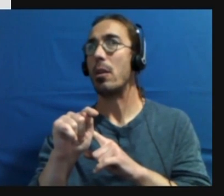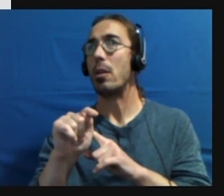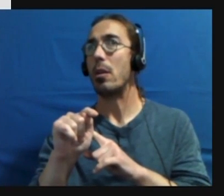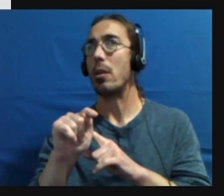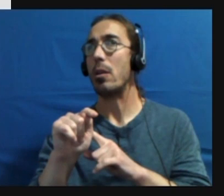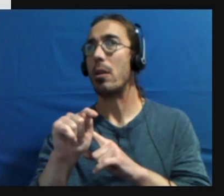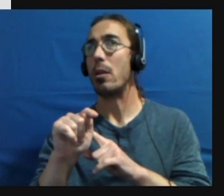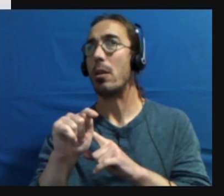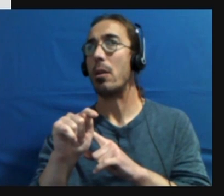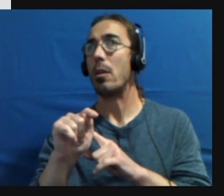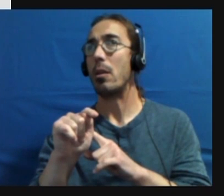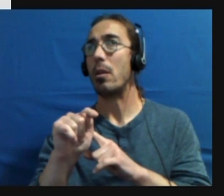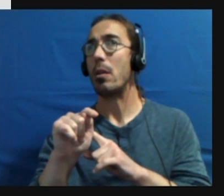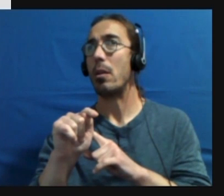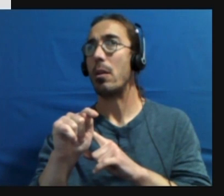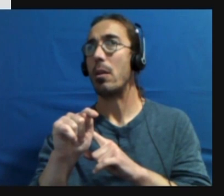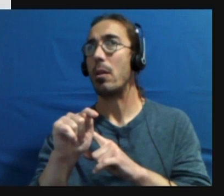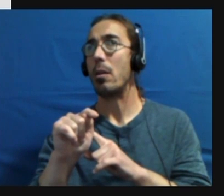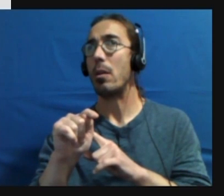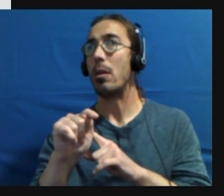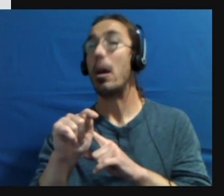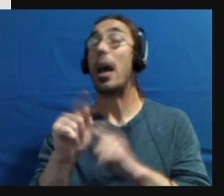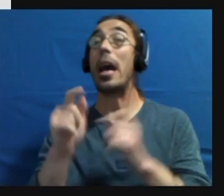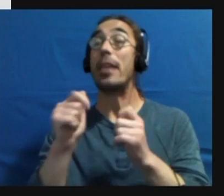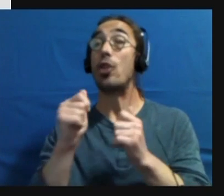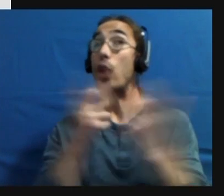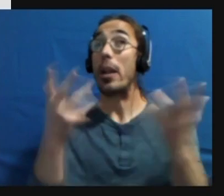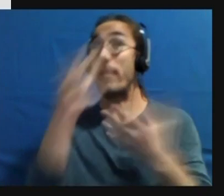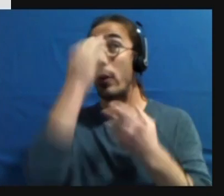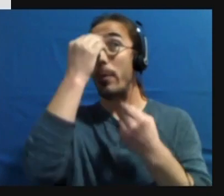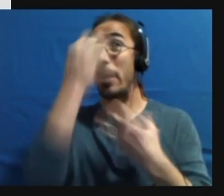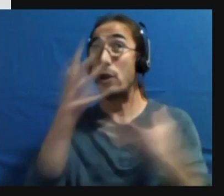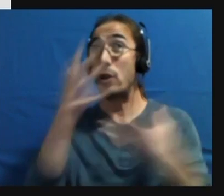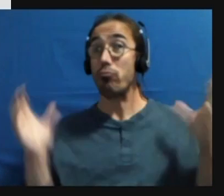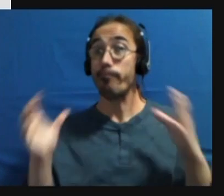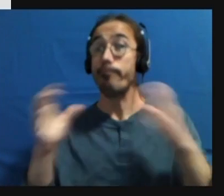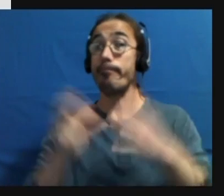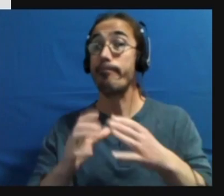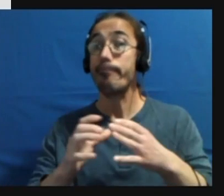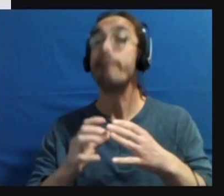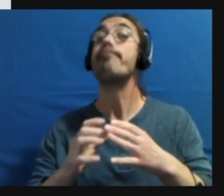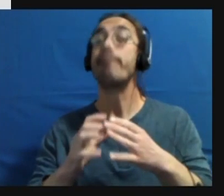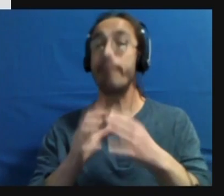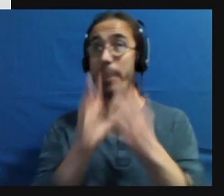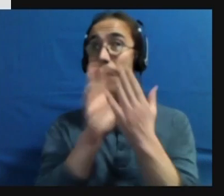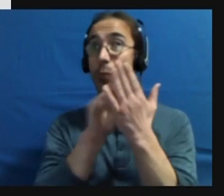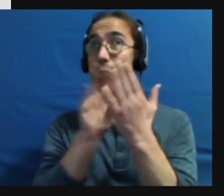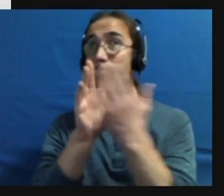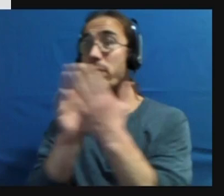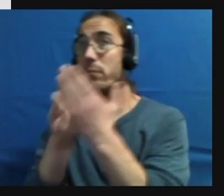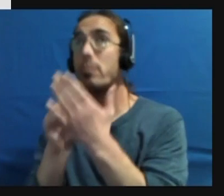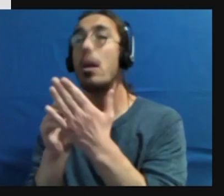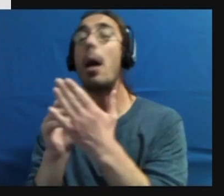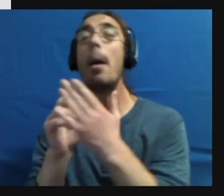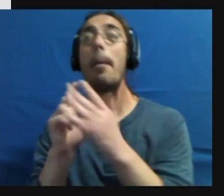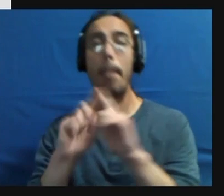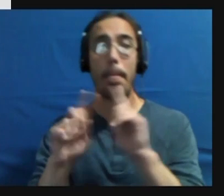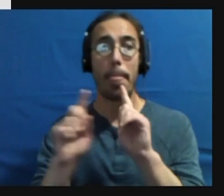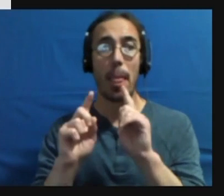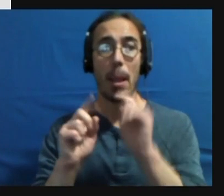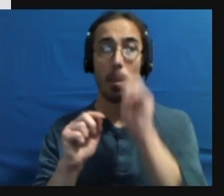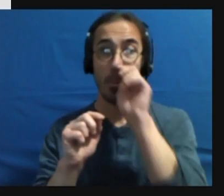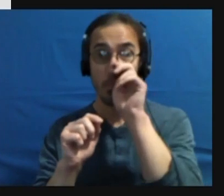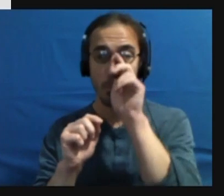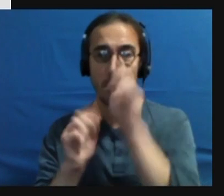is informed by all of these things coming together. And I use a lot of research